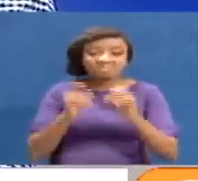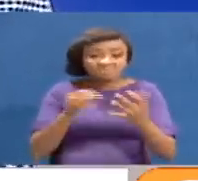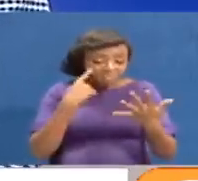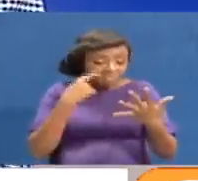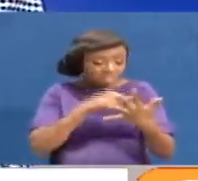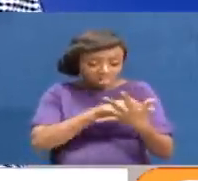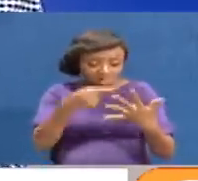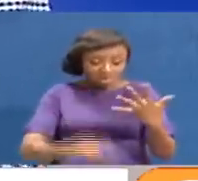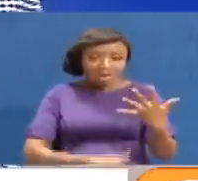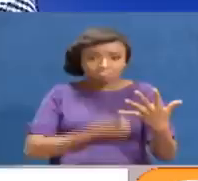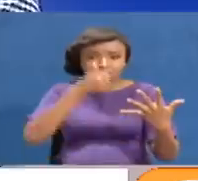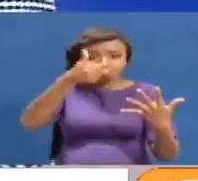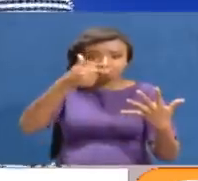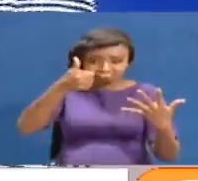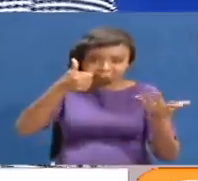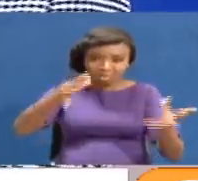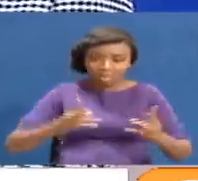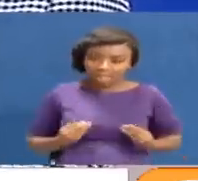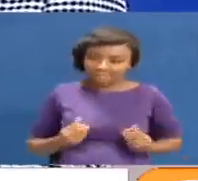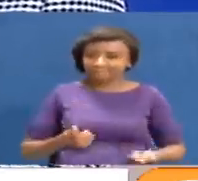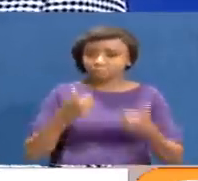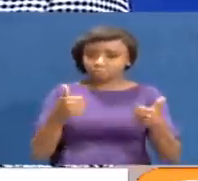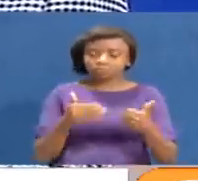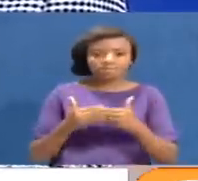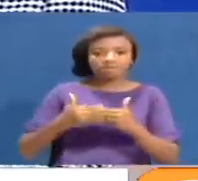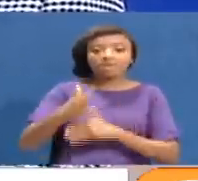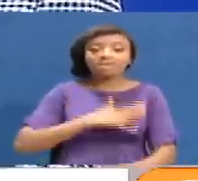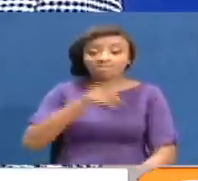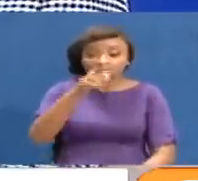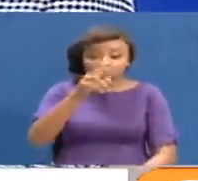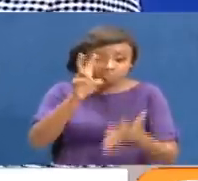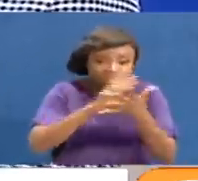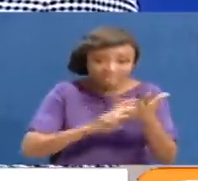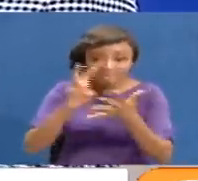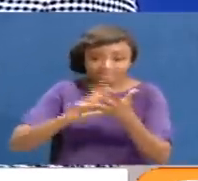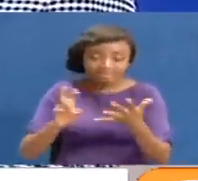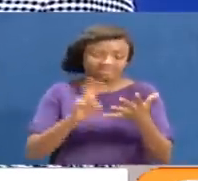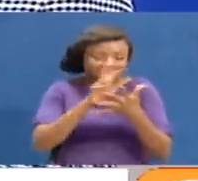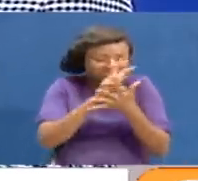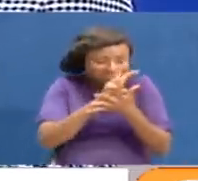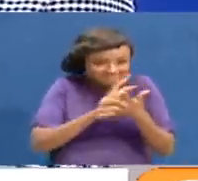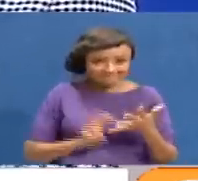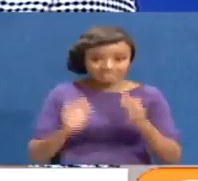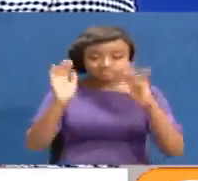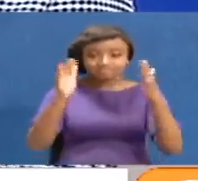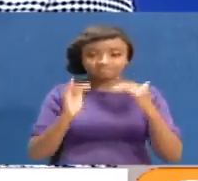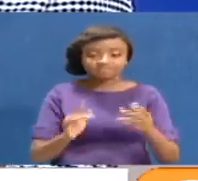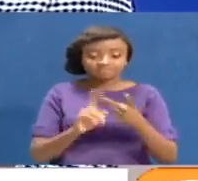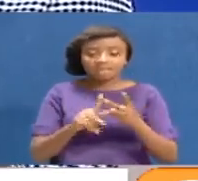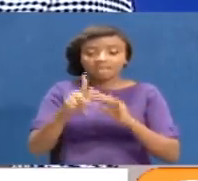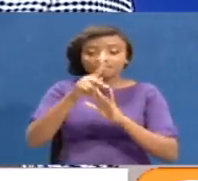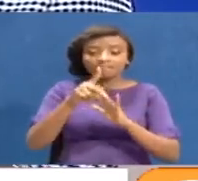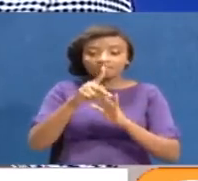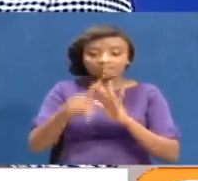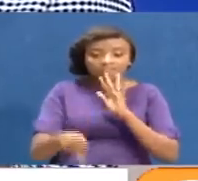is good, we all agree it's good, let's move forward. So read, read, read. The next thing is, obviously, the principles